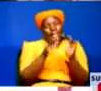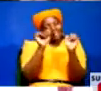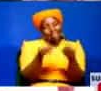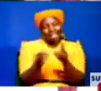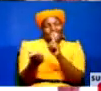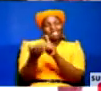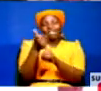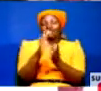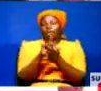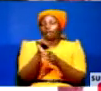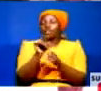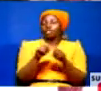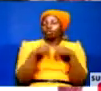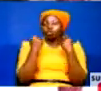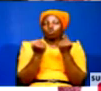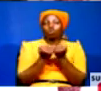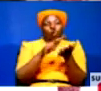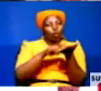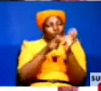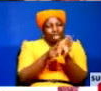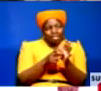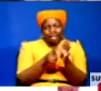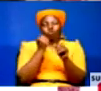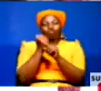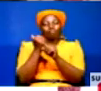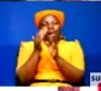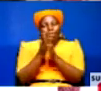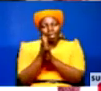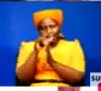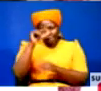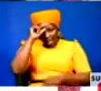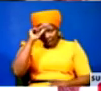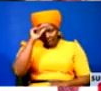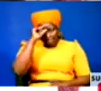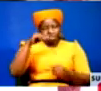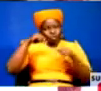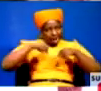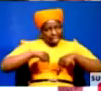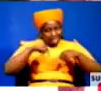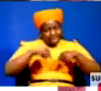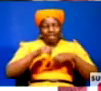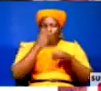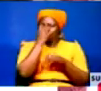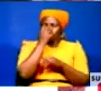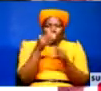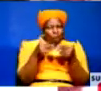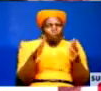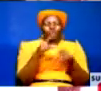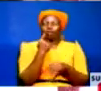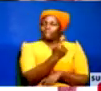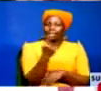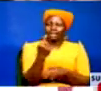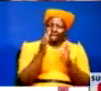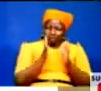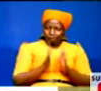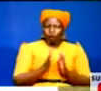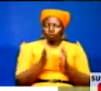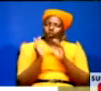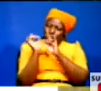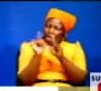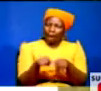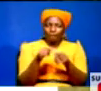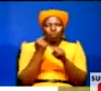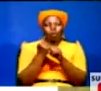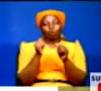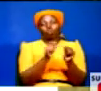some of those social contracts is to work with the government of the day. And William Ruto is open to each and every individual to work with him. I